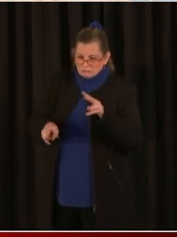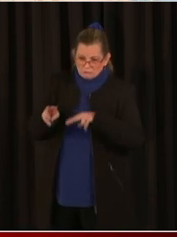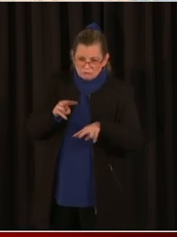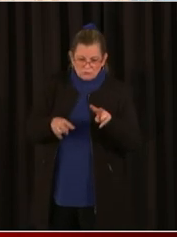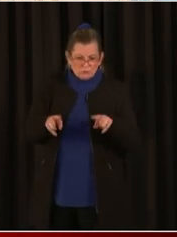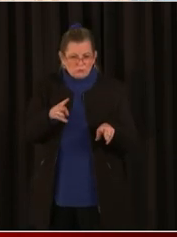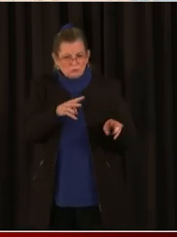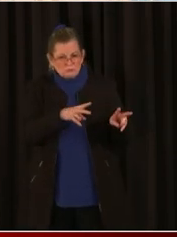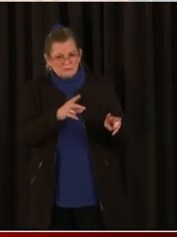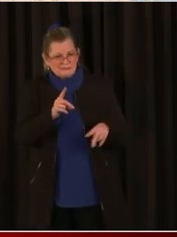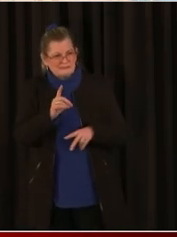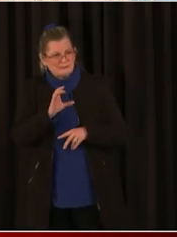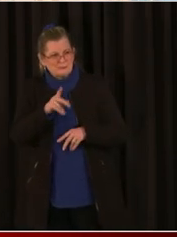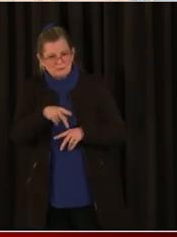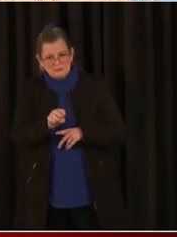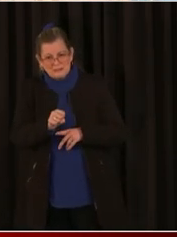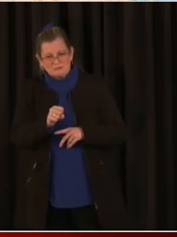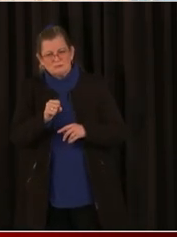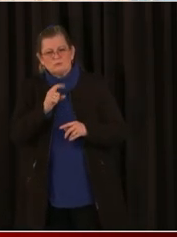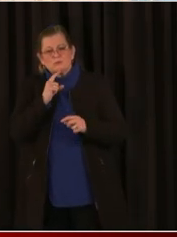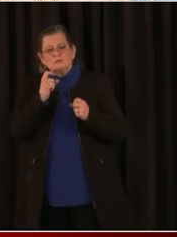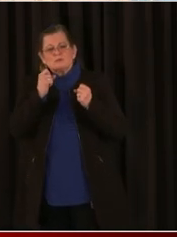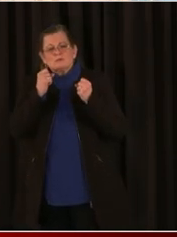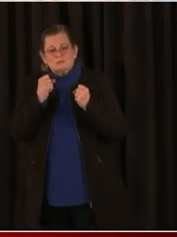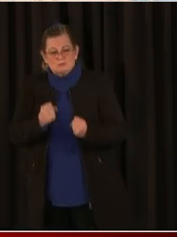at DCPS